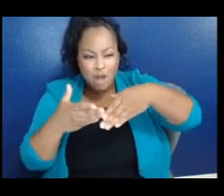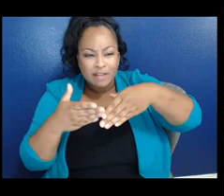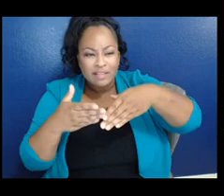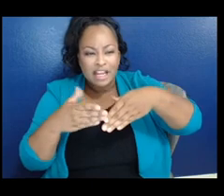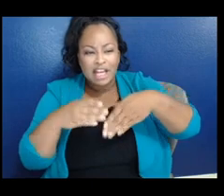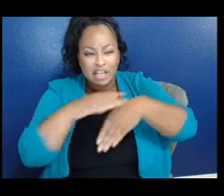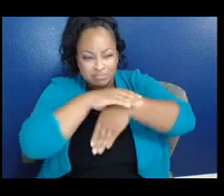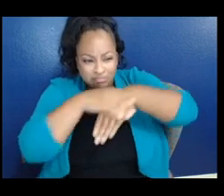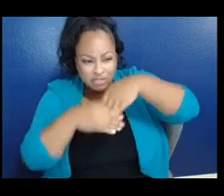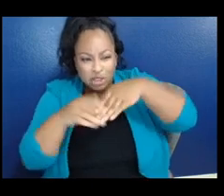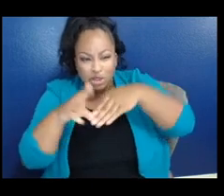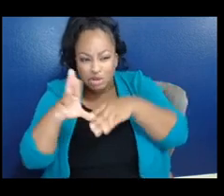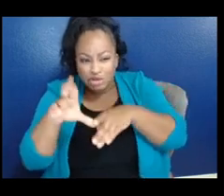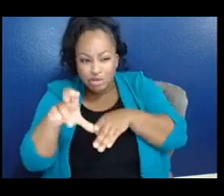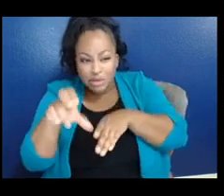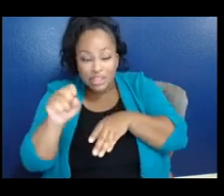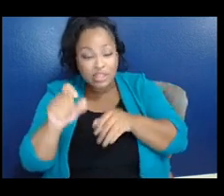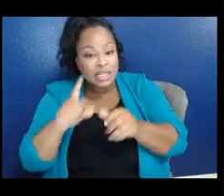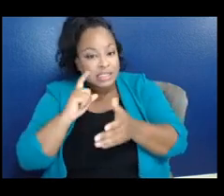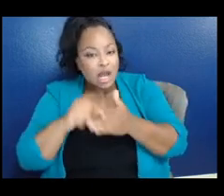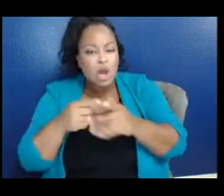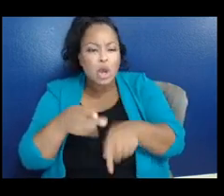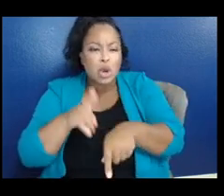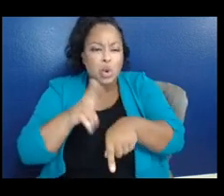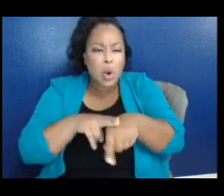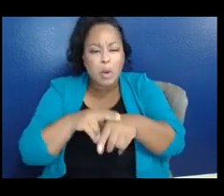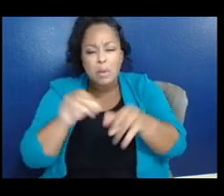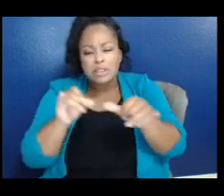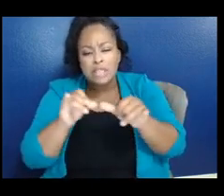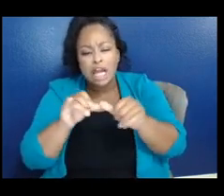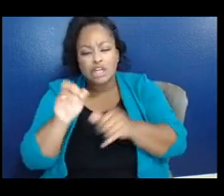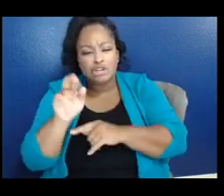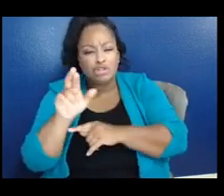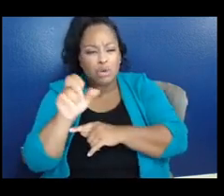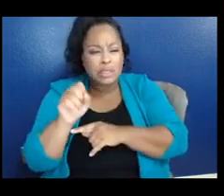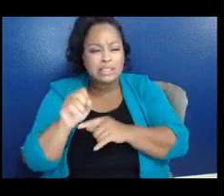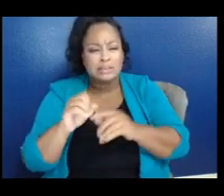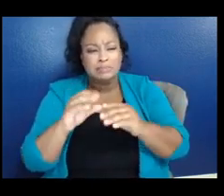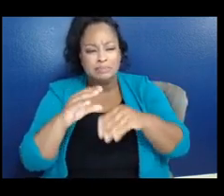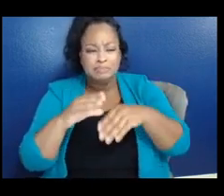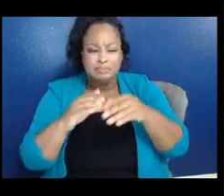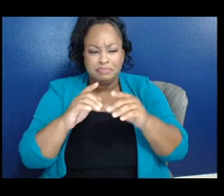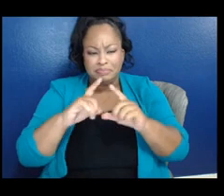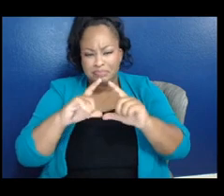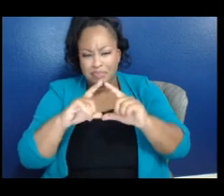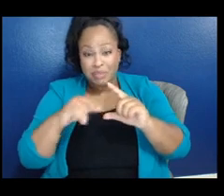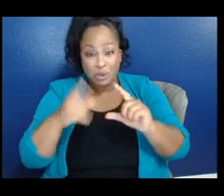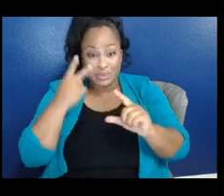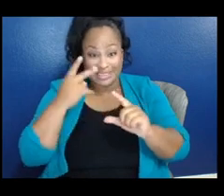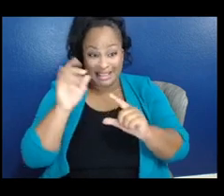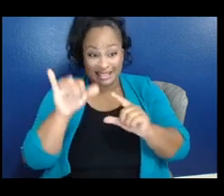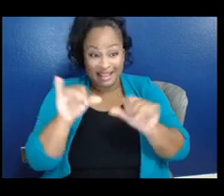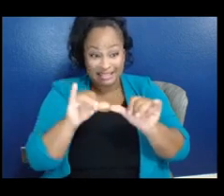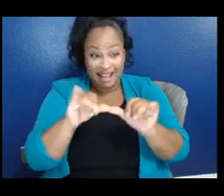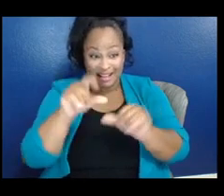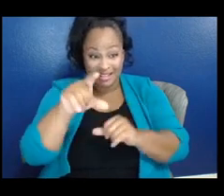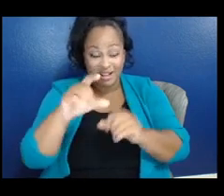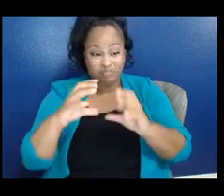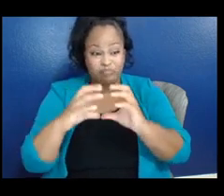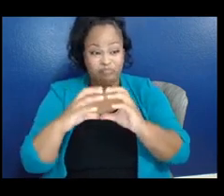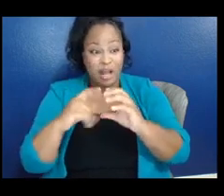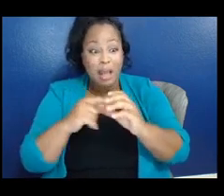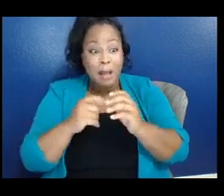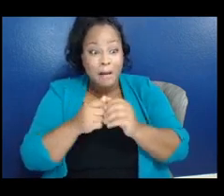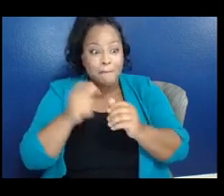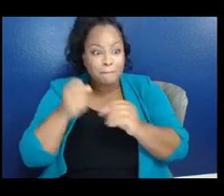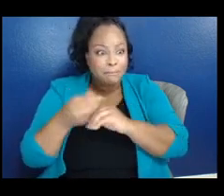So even in comparison, you can tell that a normal size uterus is about this big. The fibroids that we're depicting here are about this